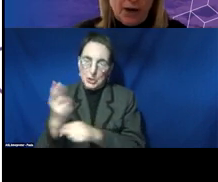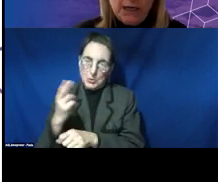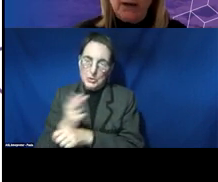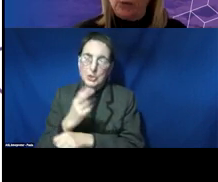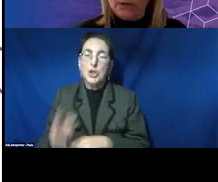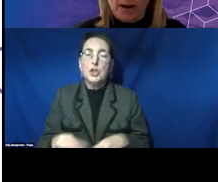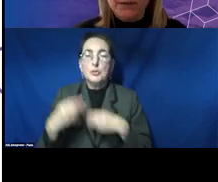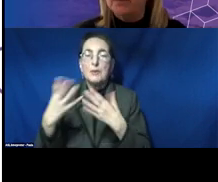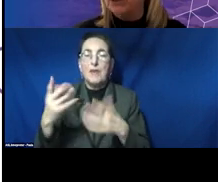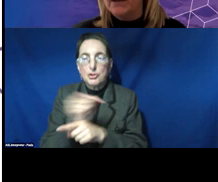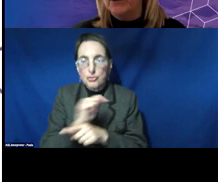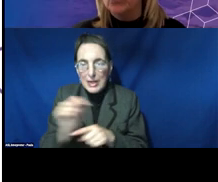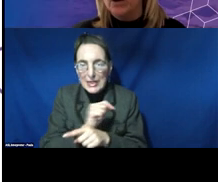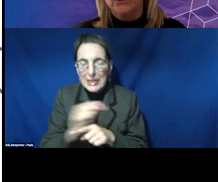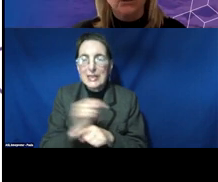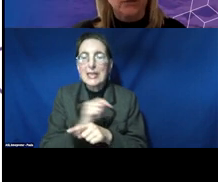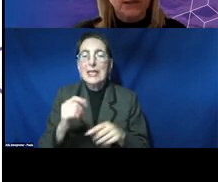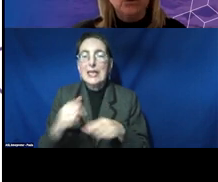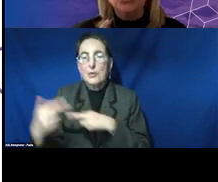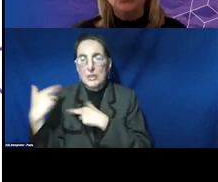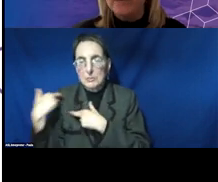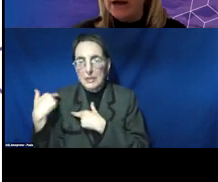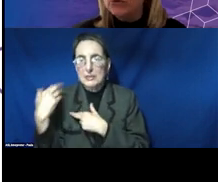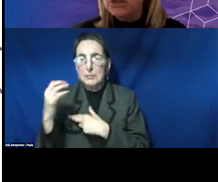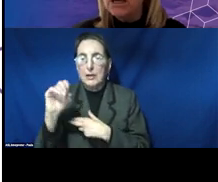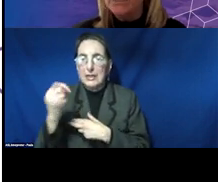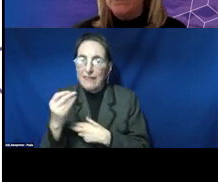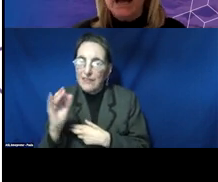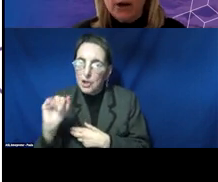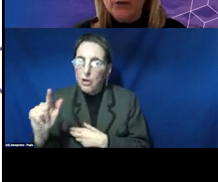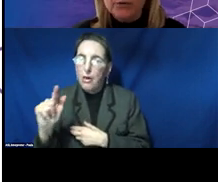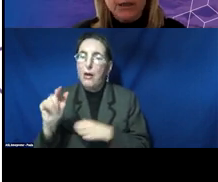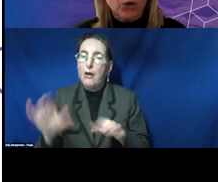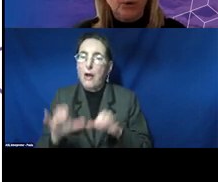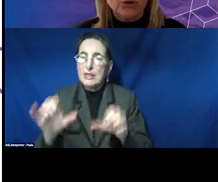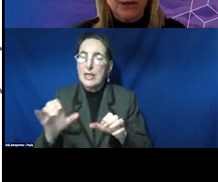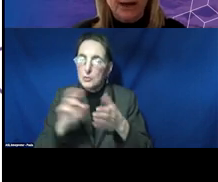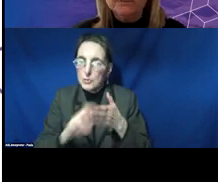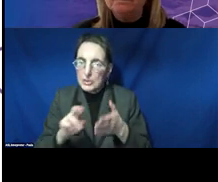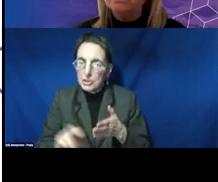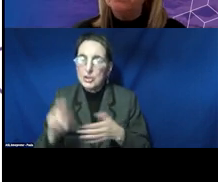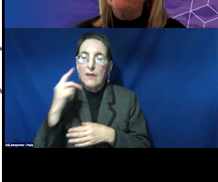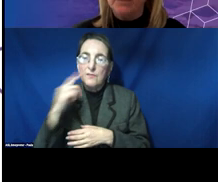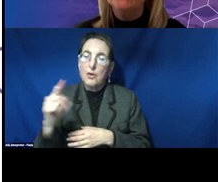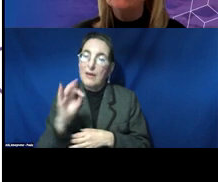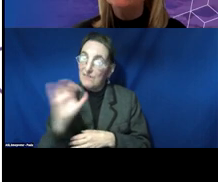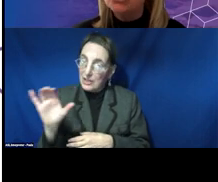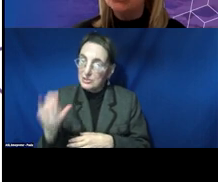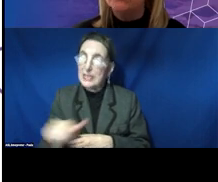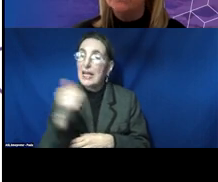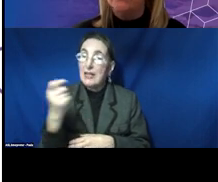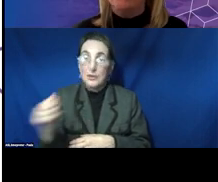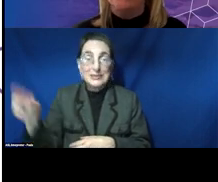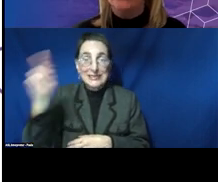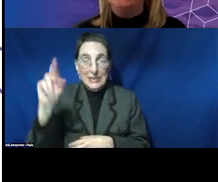provide training in the responsible and ethical conduct of research to faculty and other senior personnel. And in